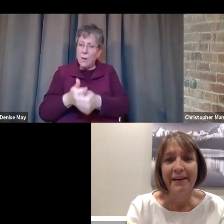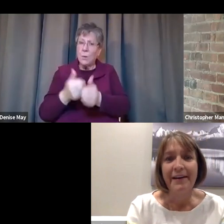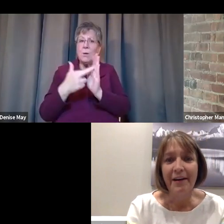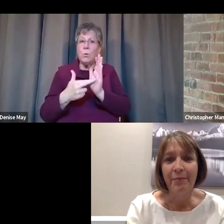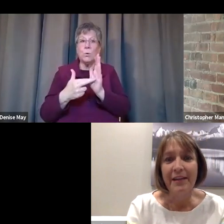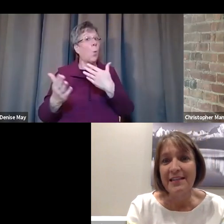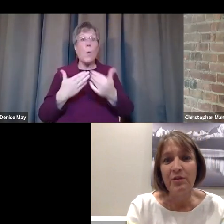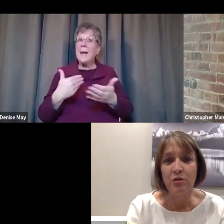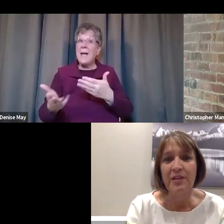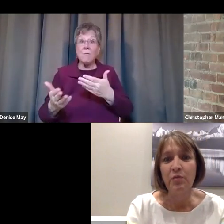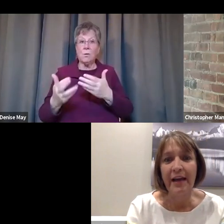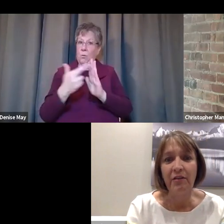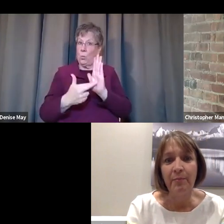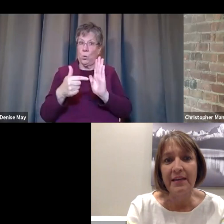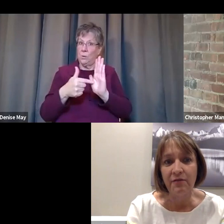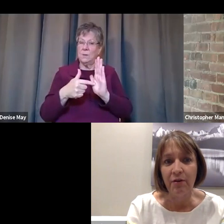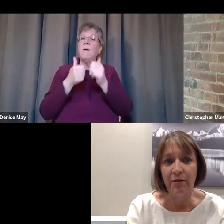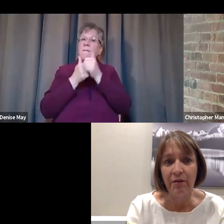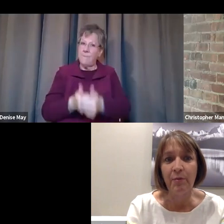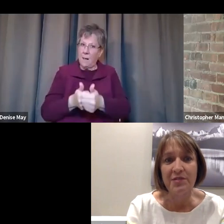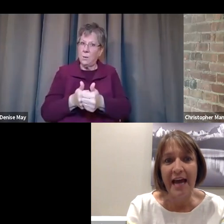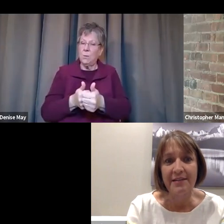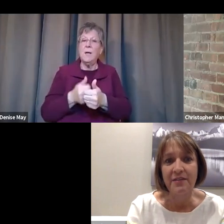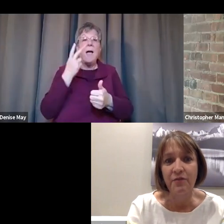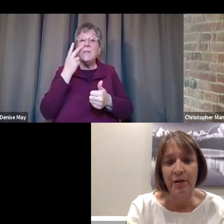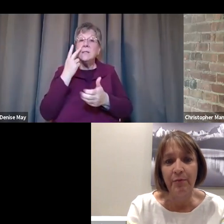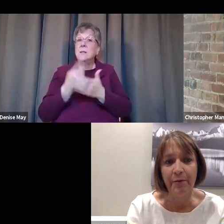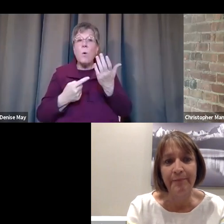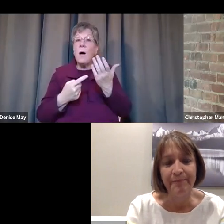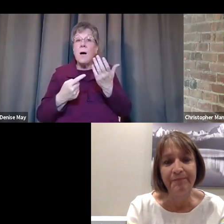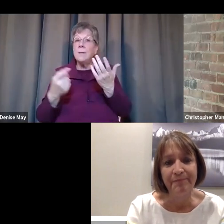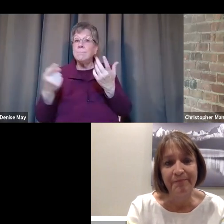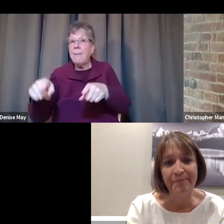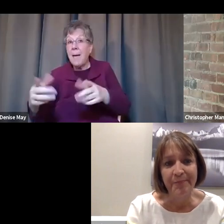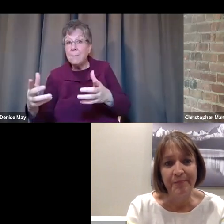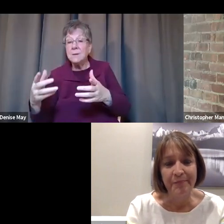are, and see which ones work out the best for the most access for people.